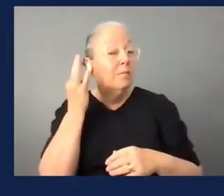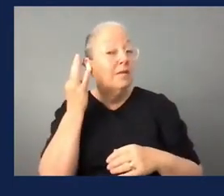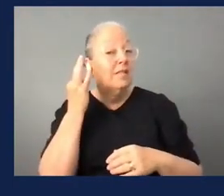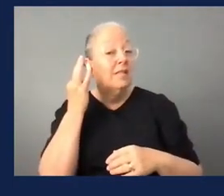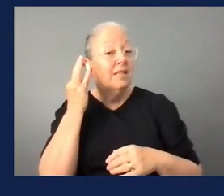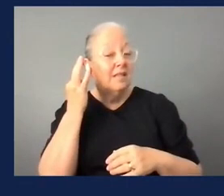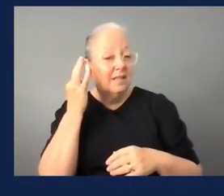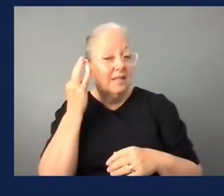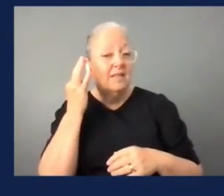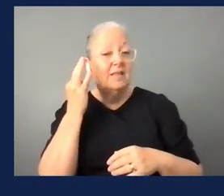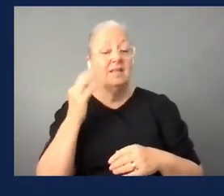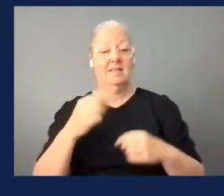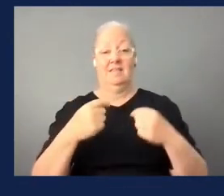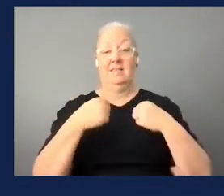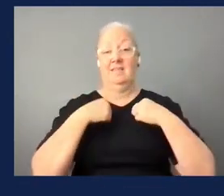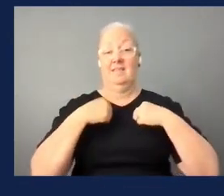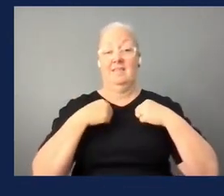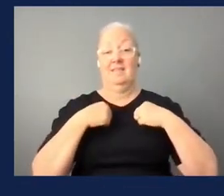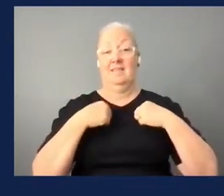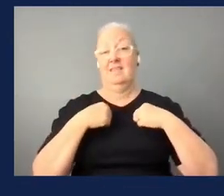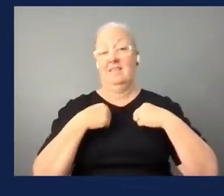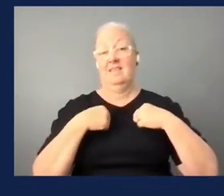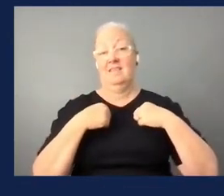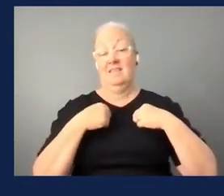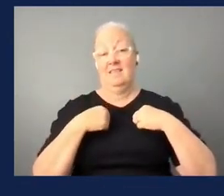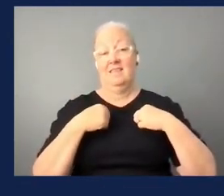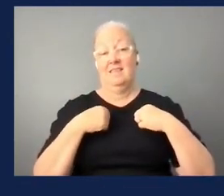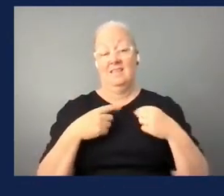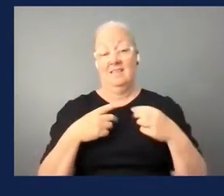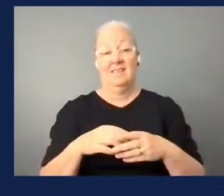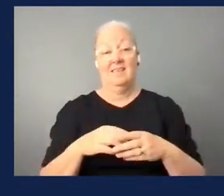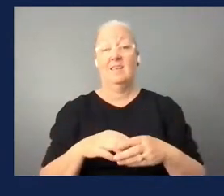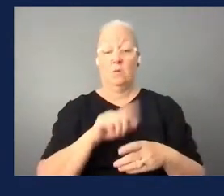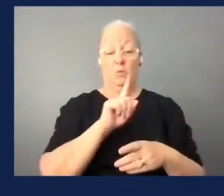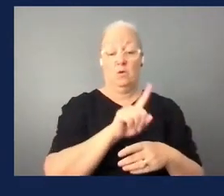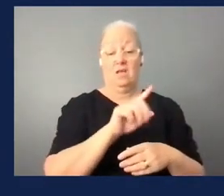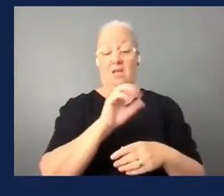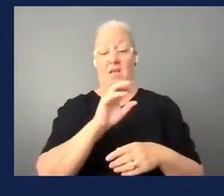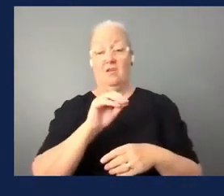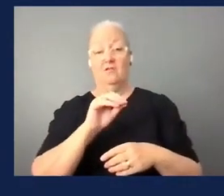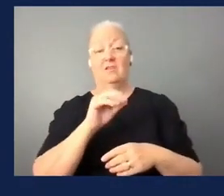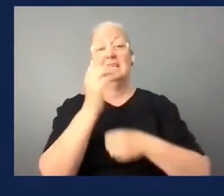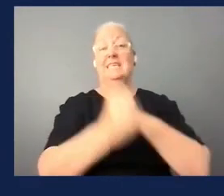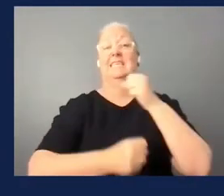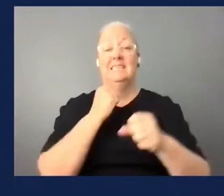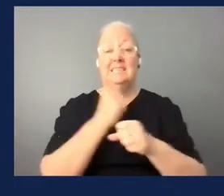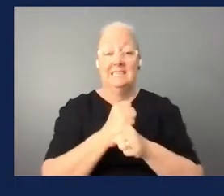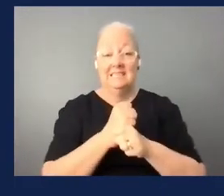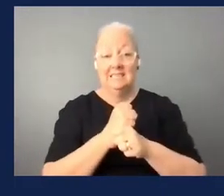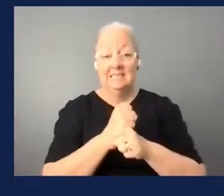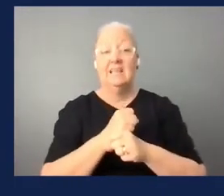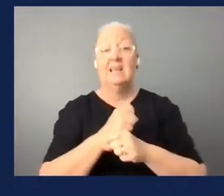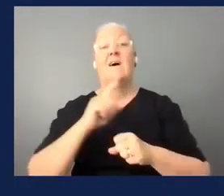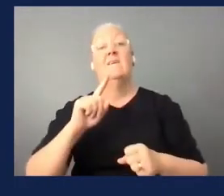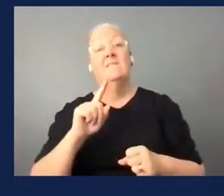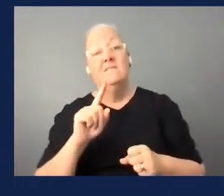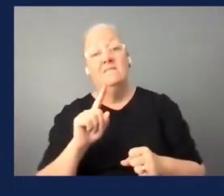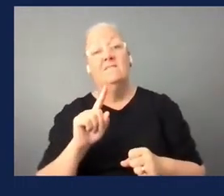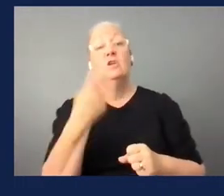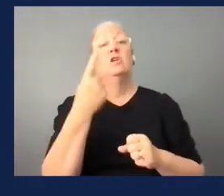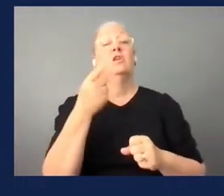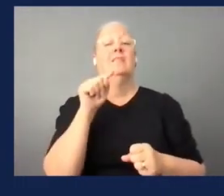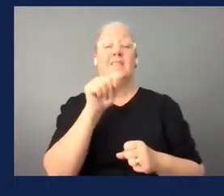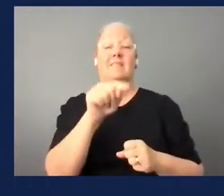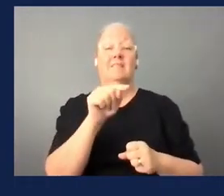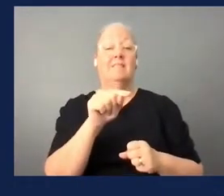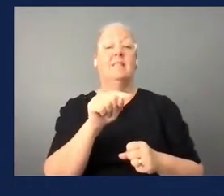which was almost 100 years exactly after the first men's game against Ajax.